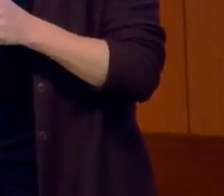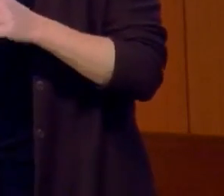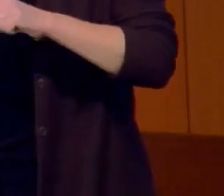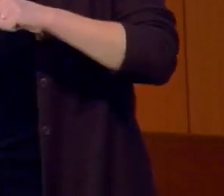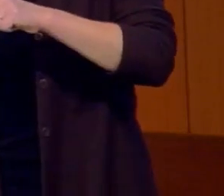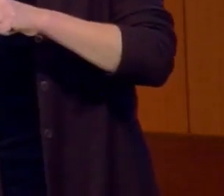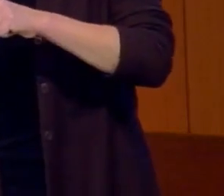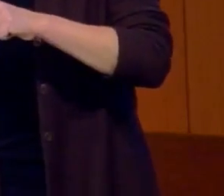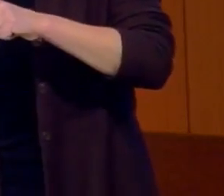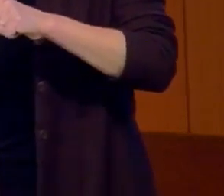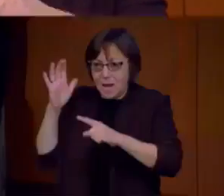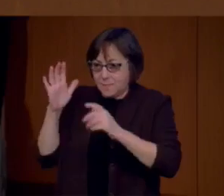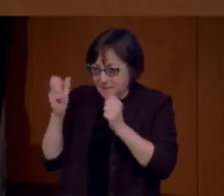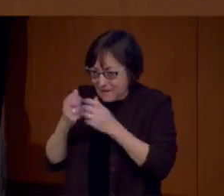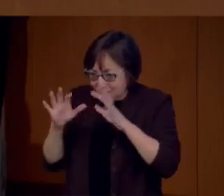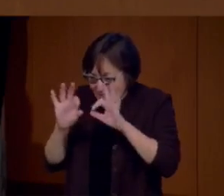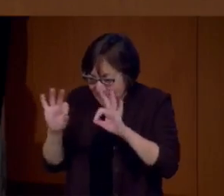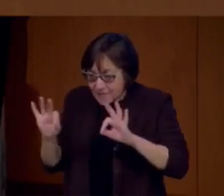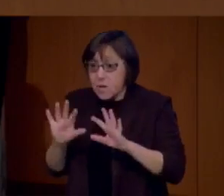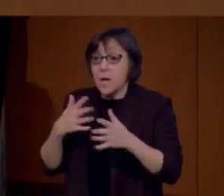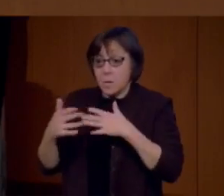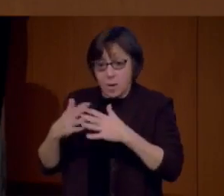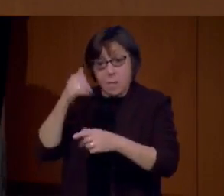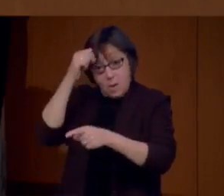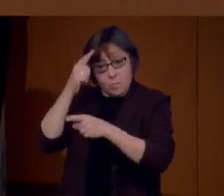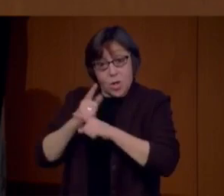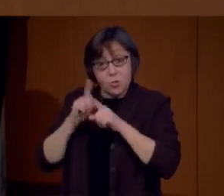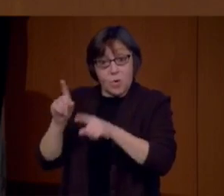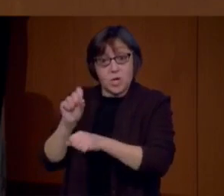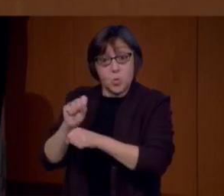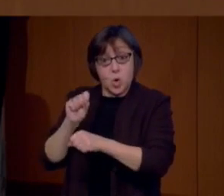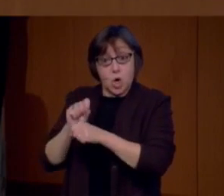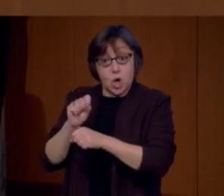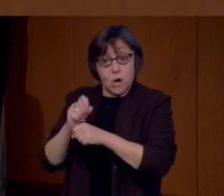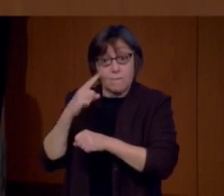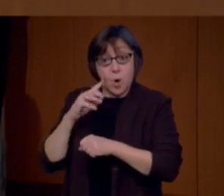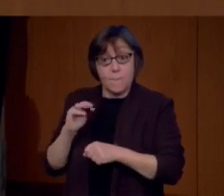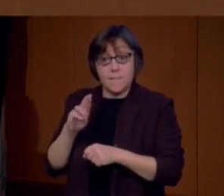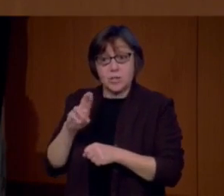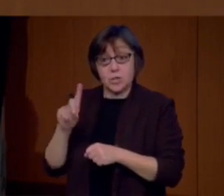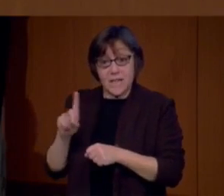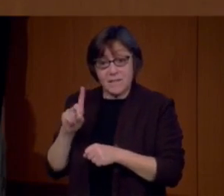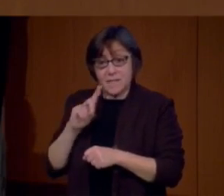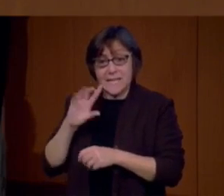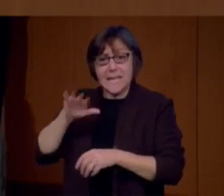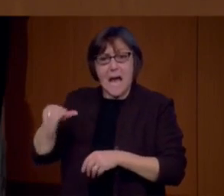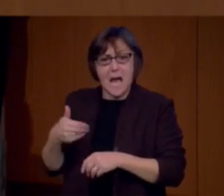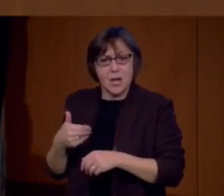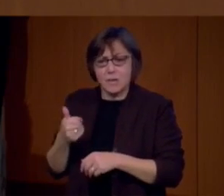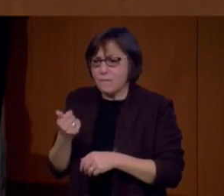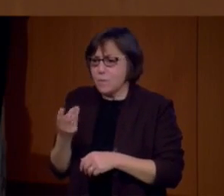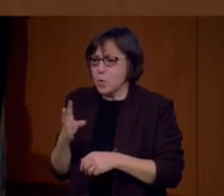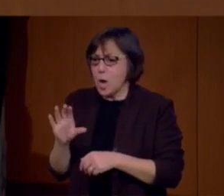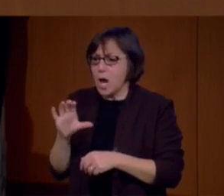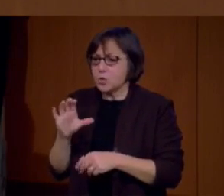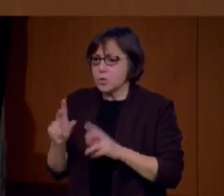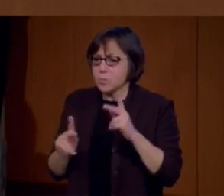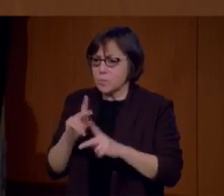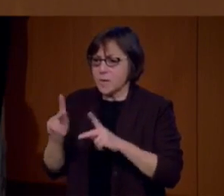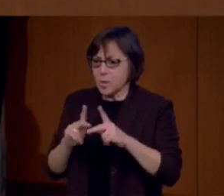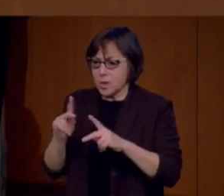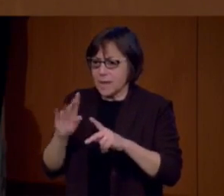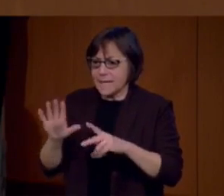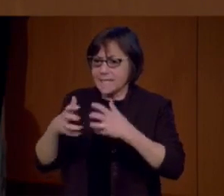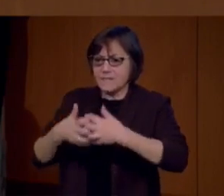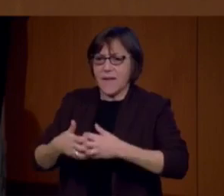them up and everything. So he went to work for him, Mr. Delavan. He employed a couple hundred people in his plant in West Des Moines,